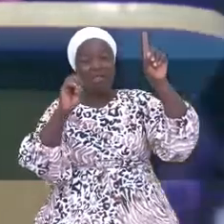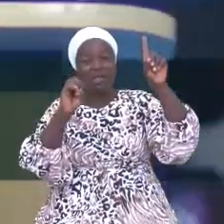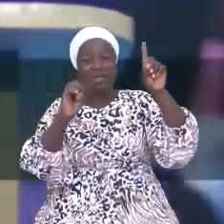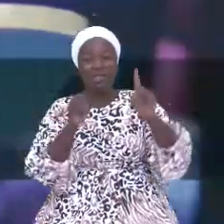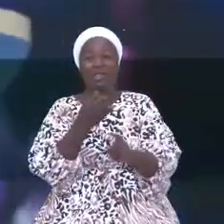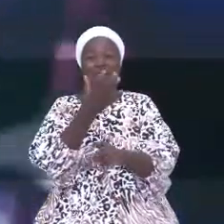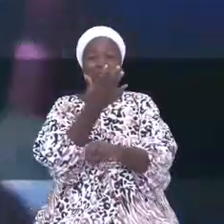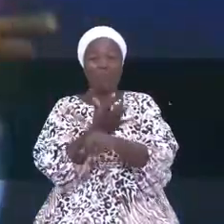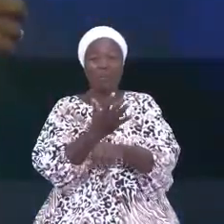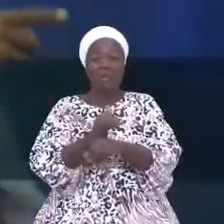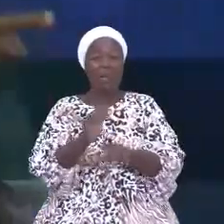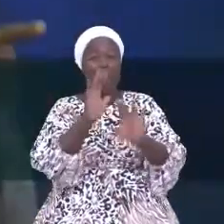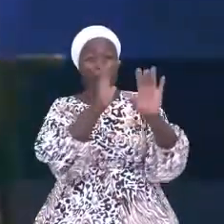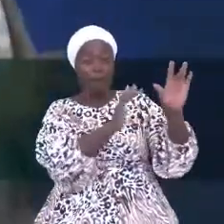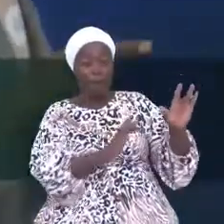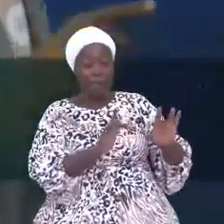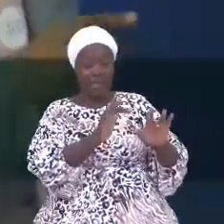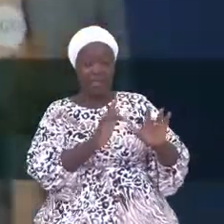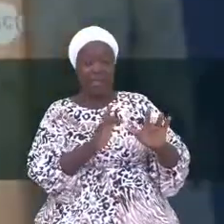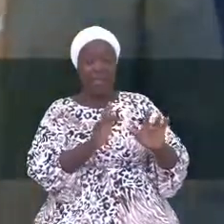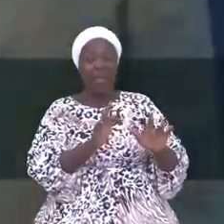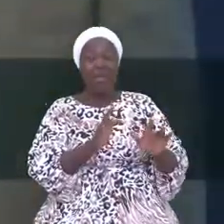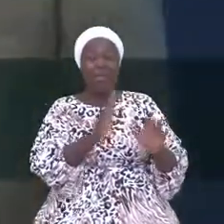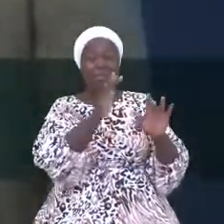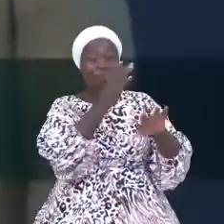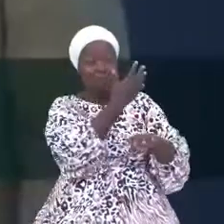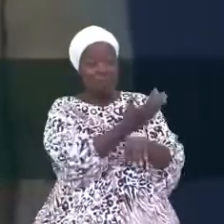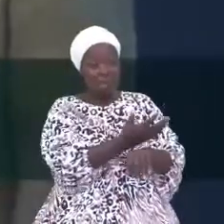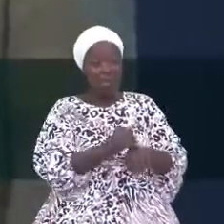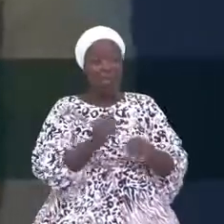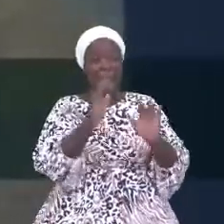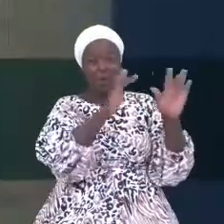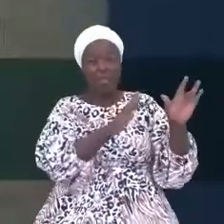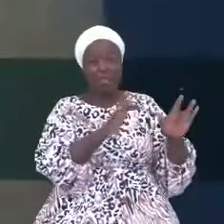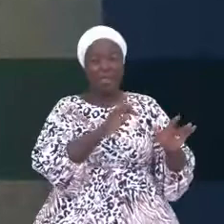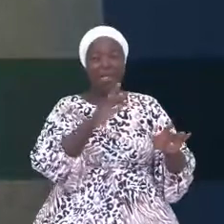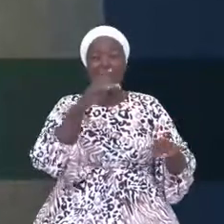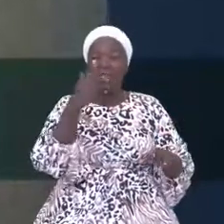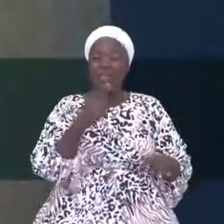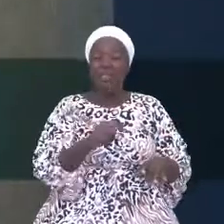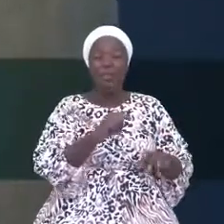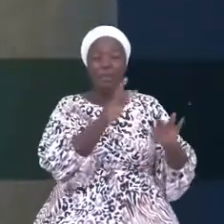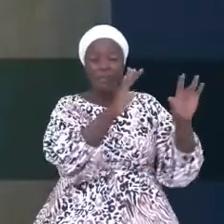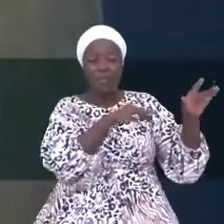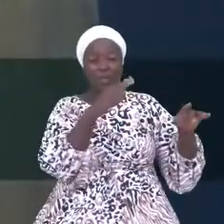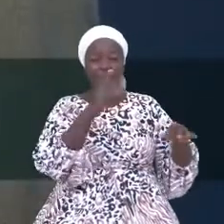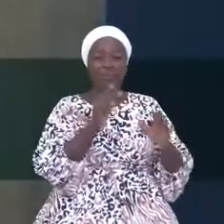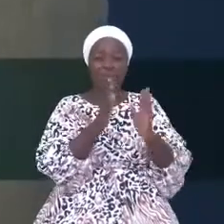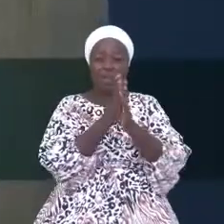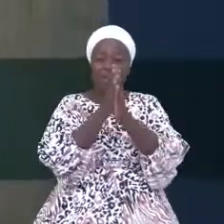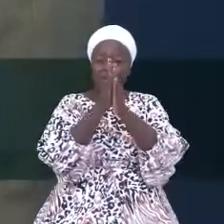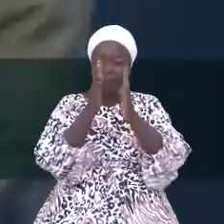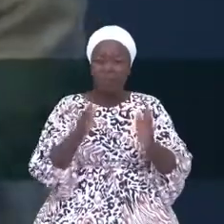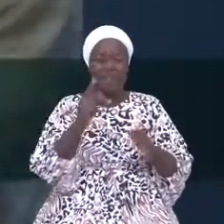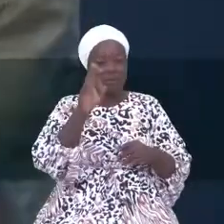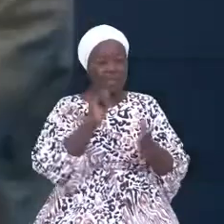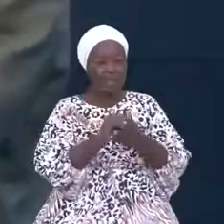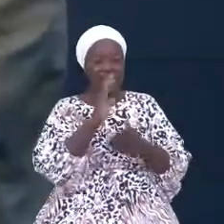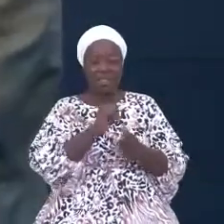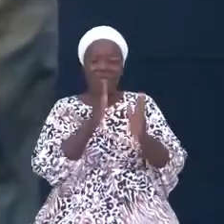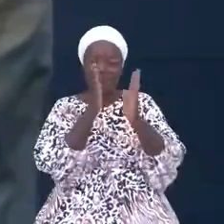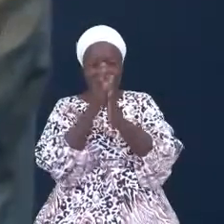mercy. That mediatorial mercy, the mercy of the mediator, the mercy of the one